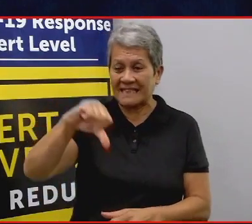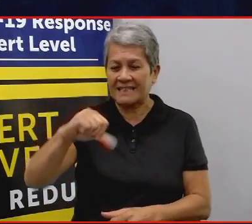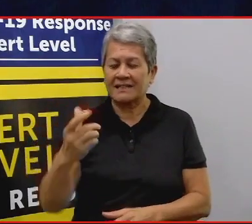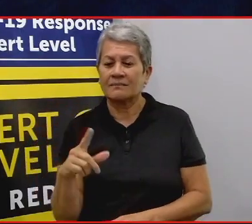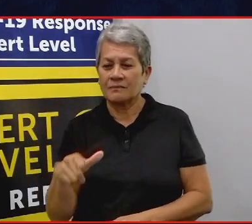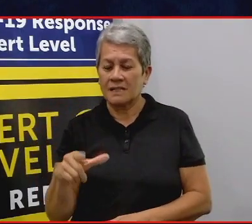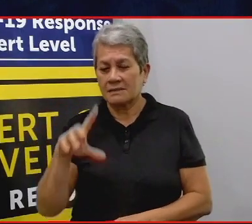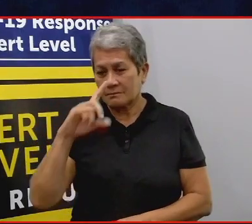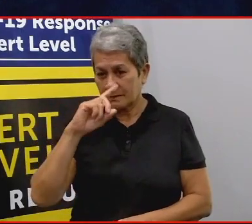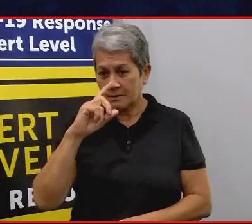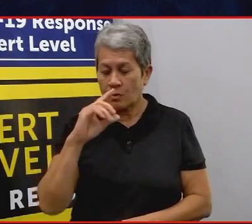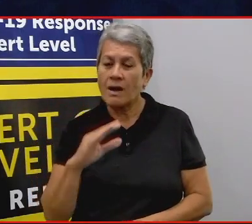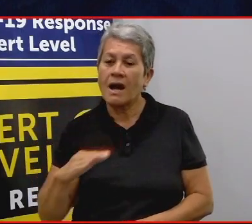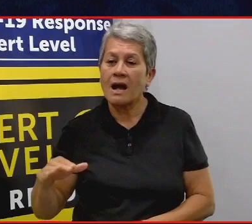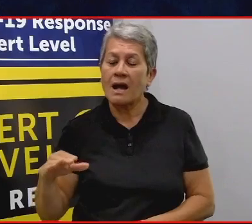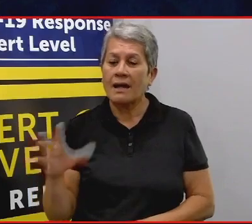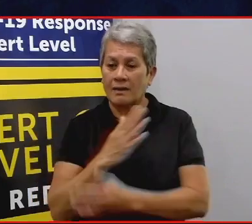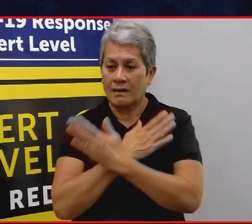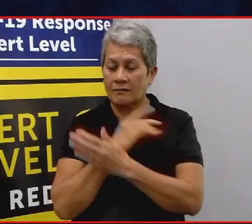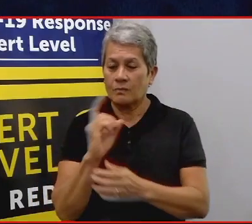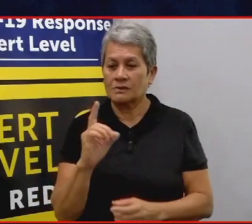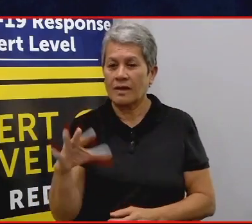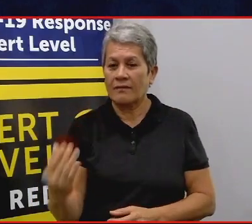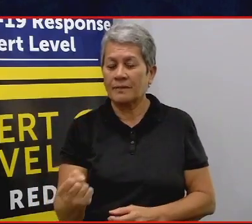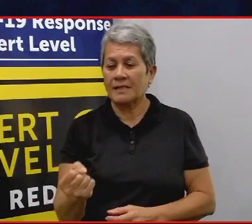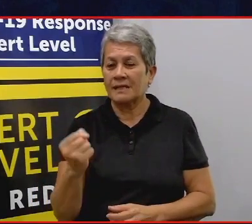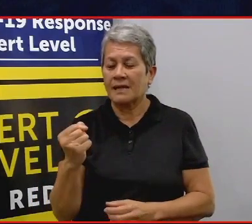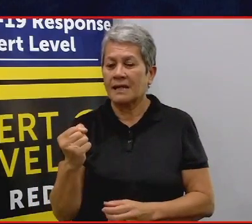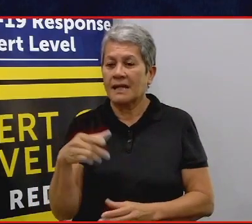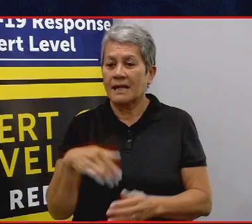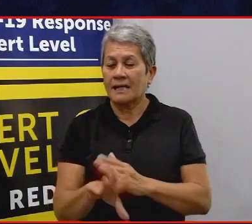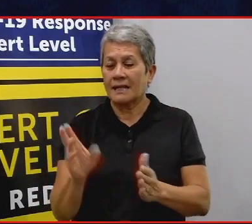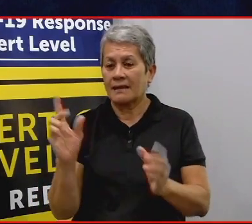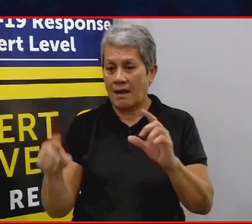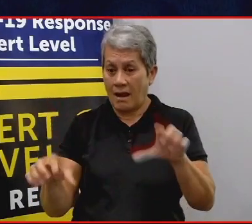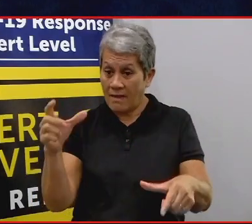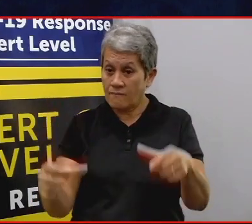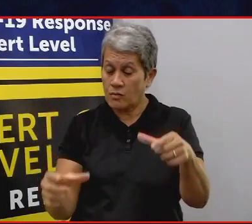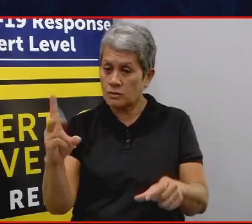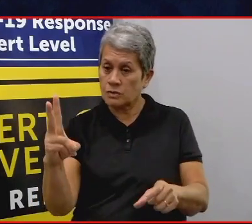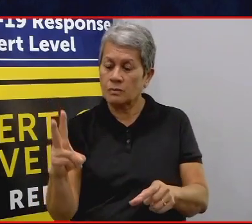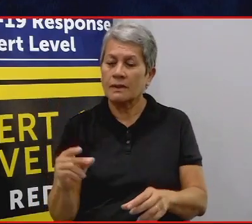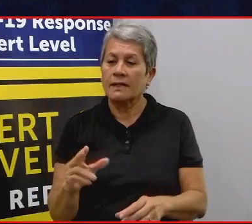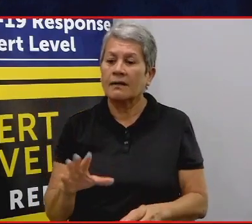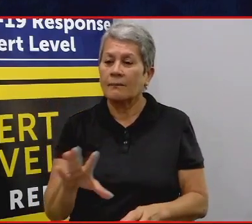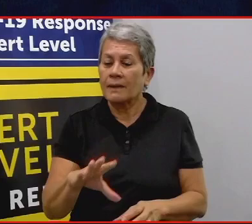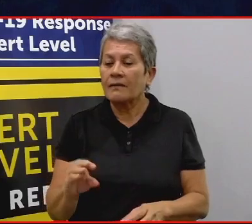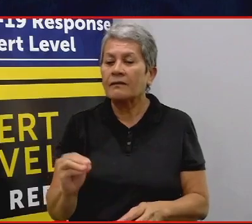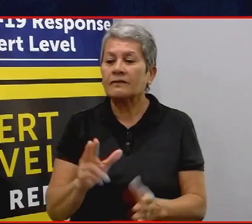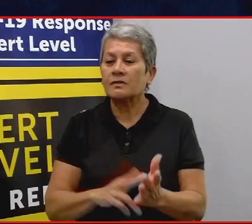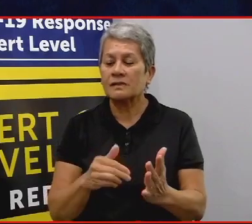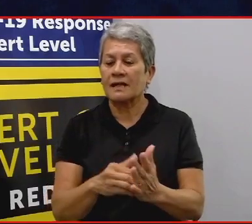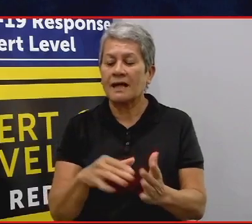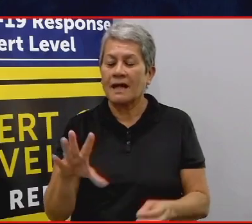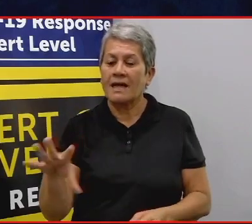ones that have been sheltering in level 2 regions of New Zealand. They will be departing from Christchurch and